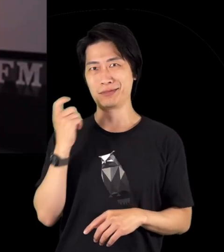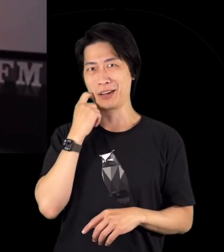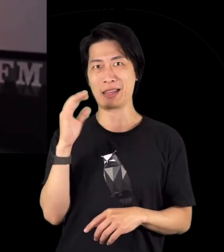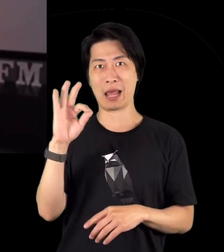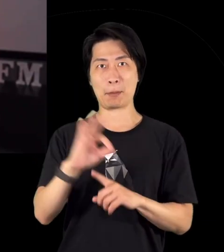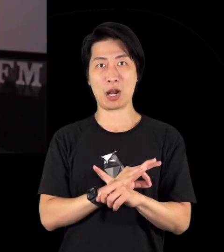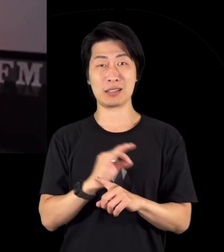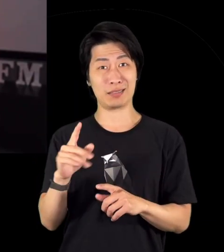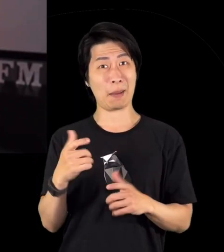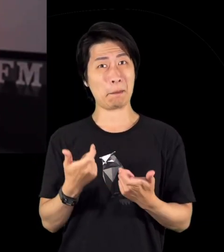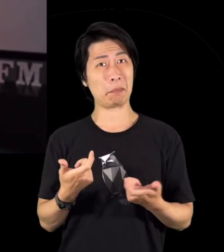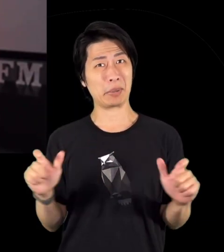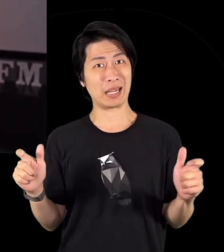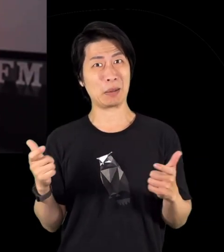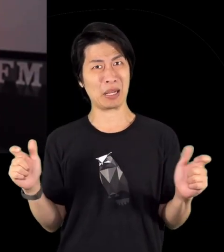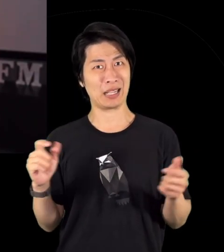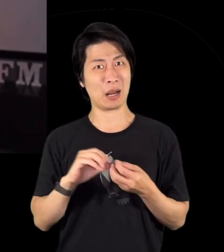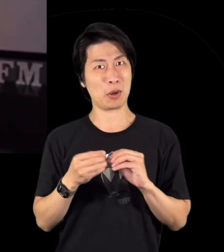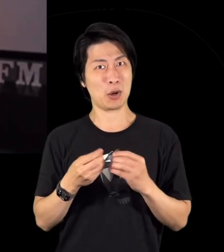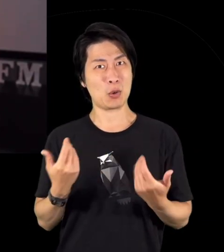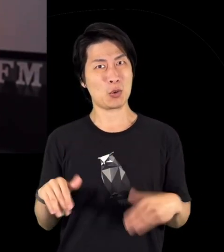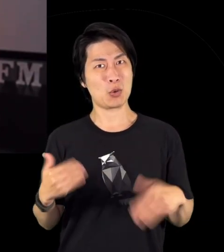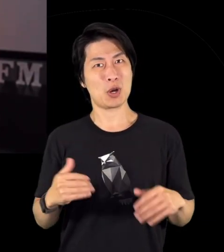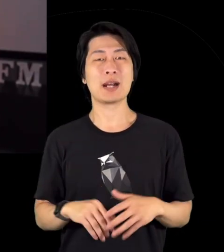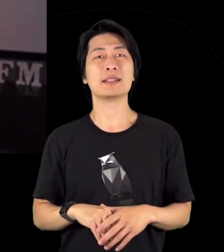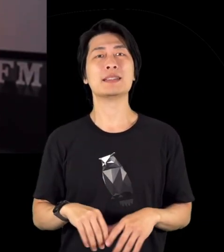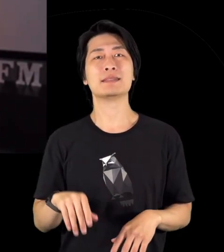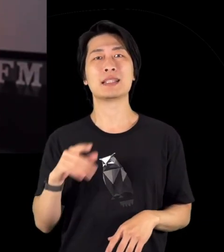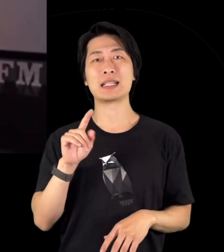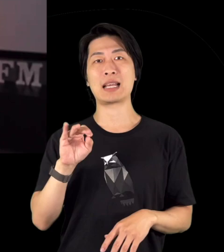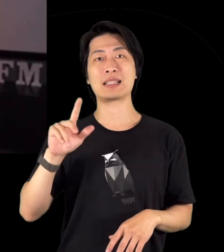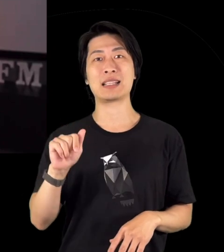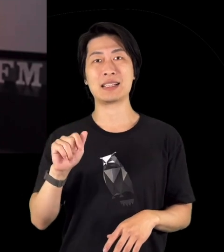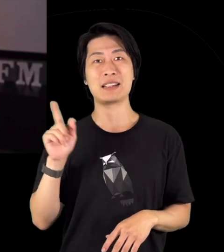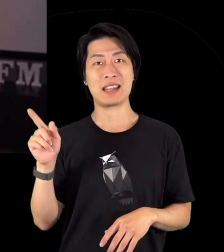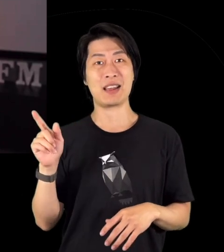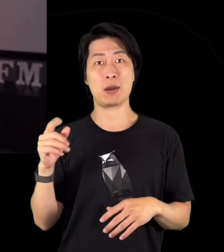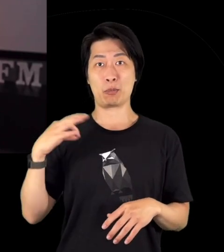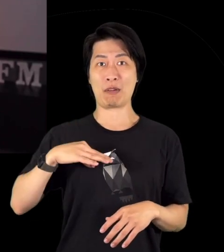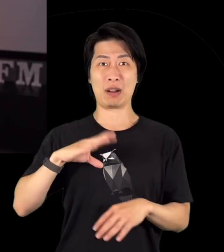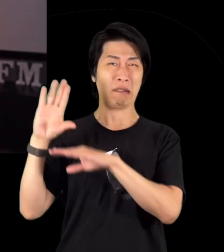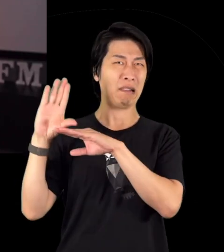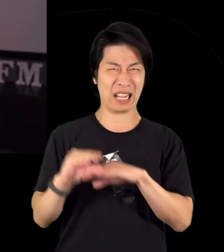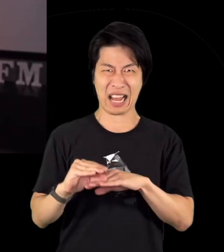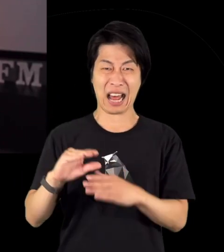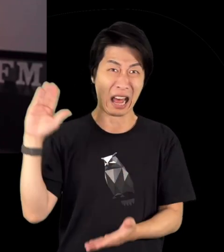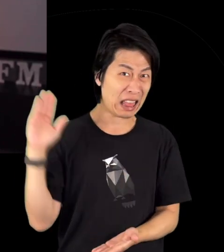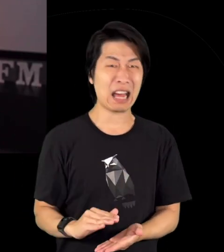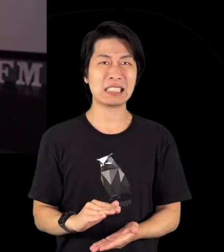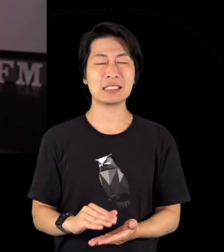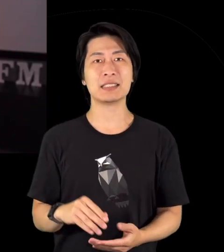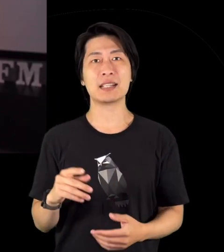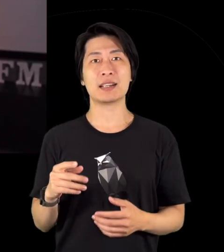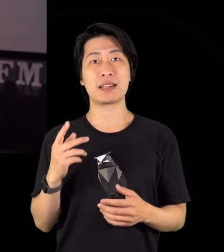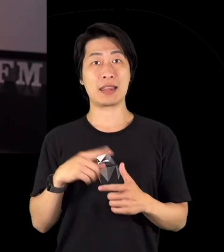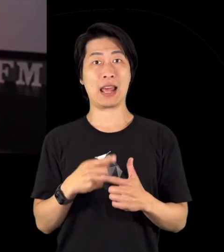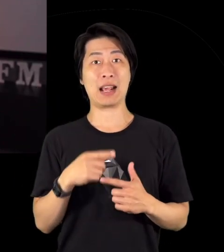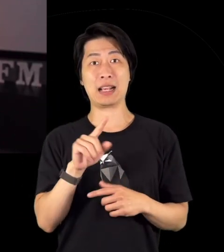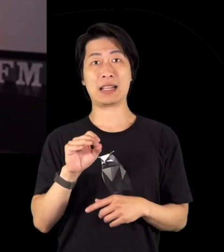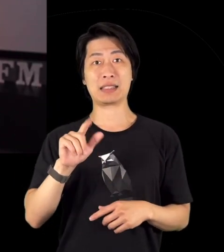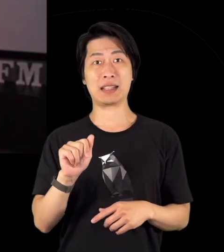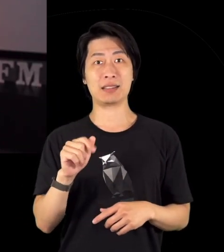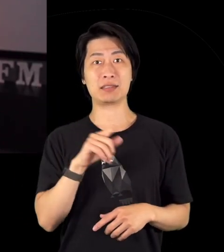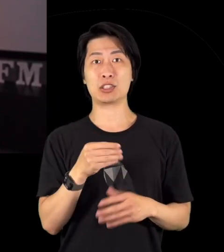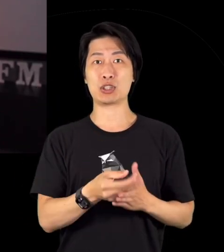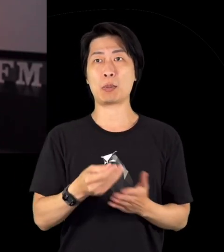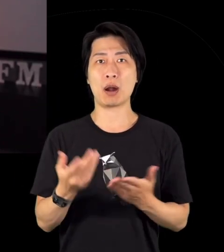9 months. And that's obviously a huge number. Because of this, Tesla is taking a huge hit on profitability. And of course, Tesla